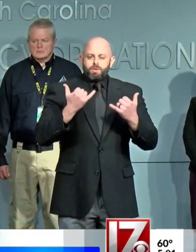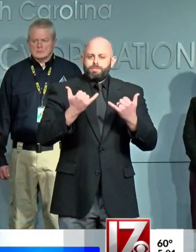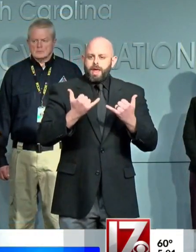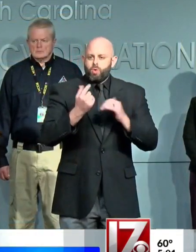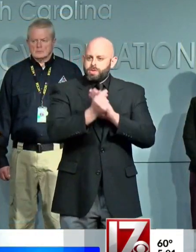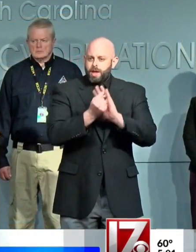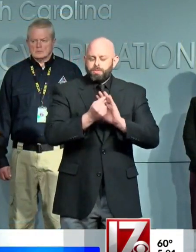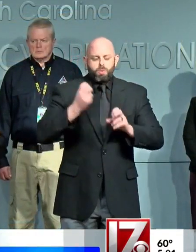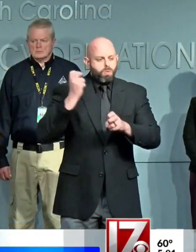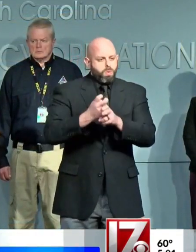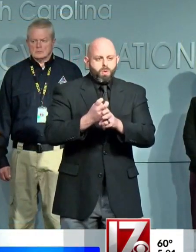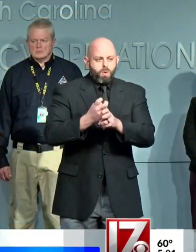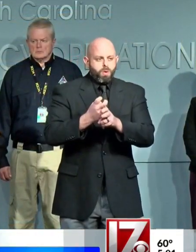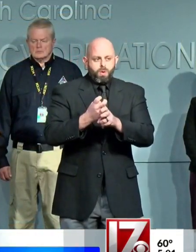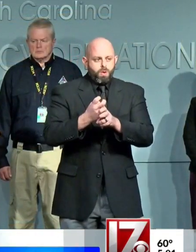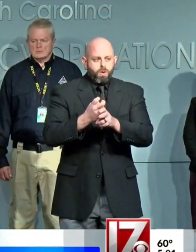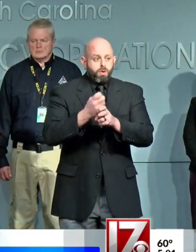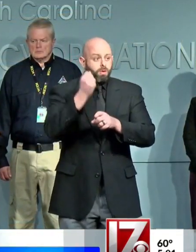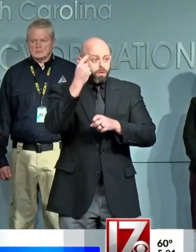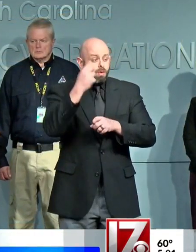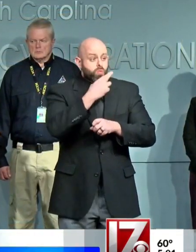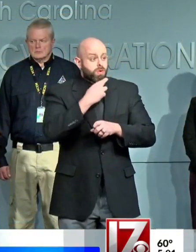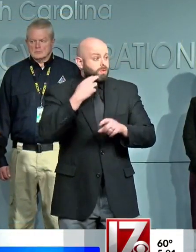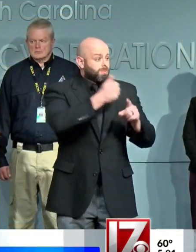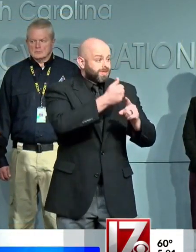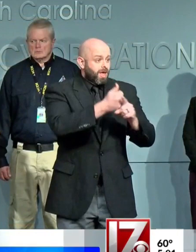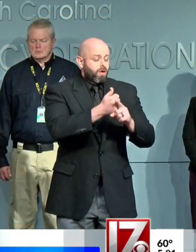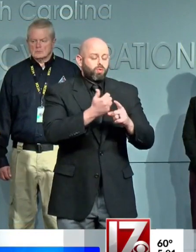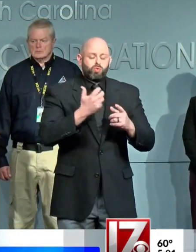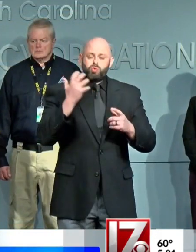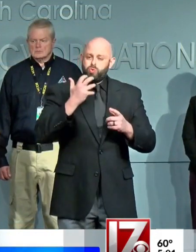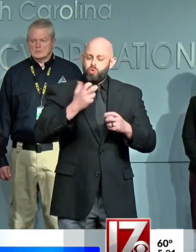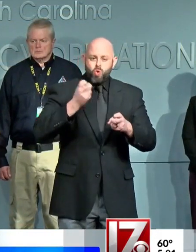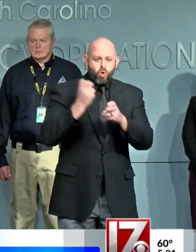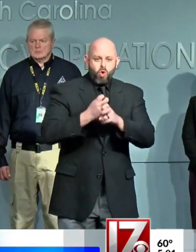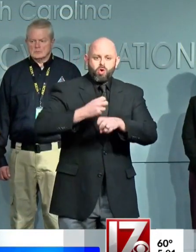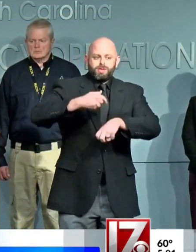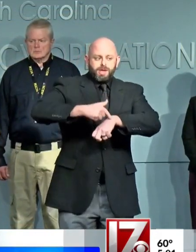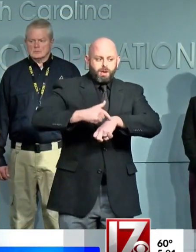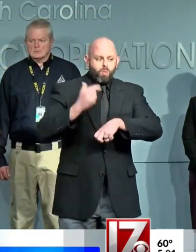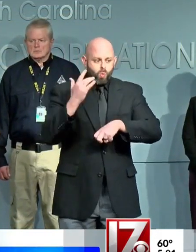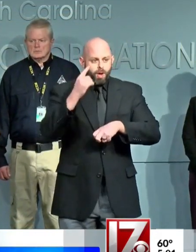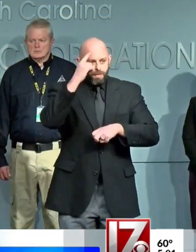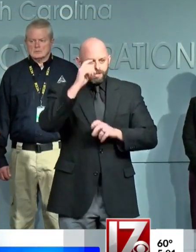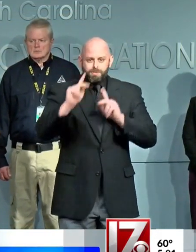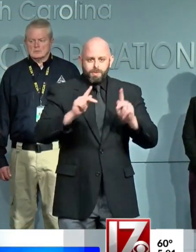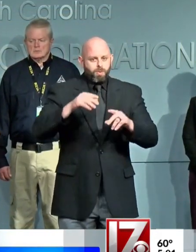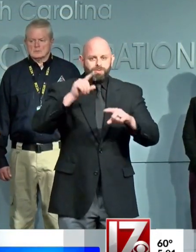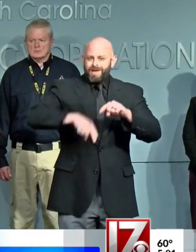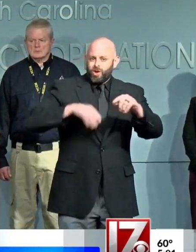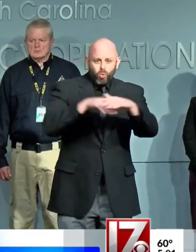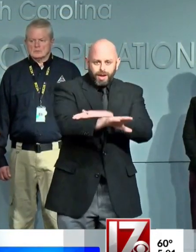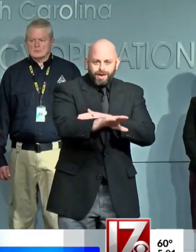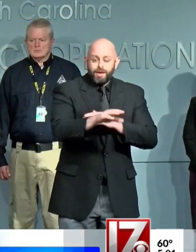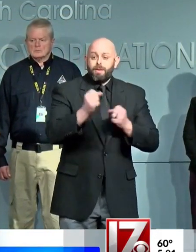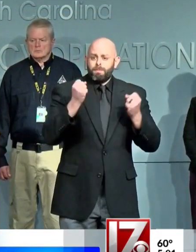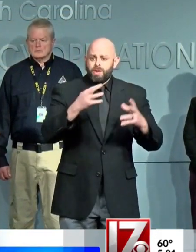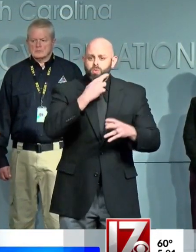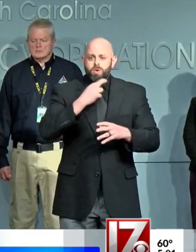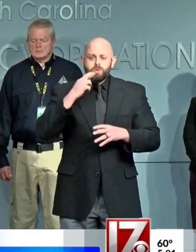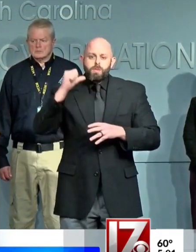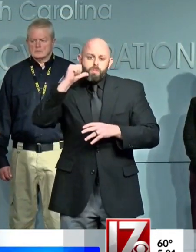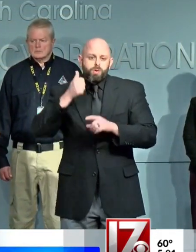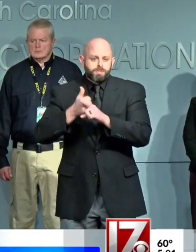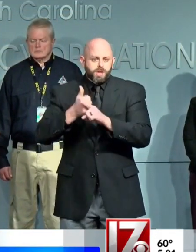This will be a hardship, not only for the restaurants and their owners, many of which have voluntarily closed, but also on